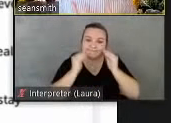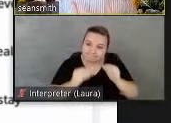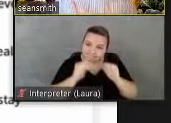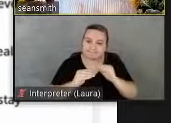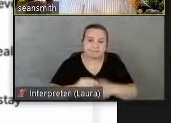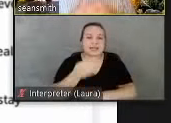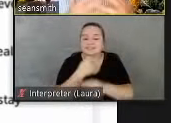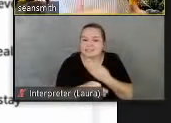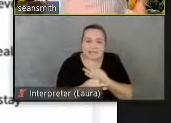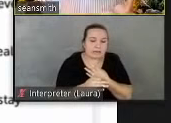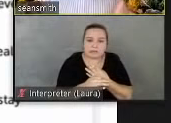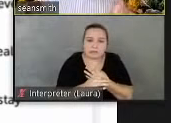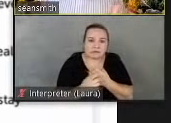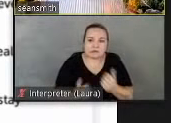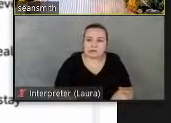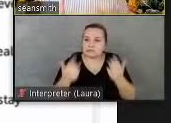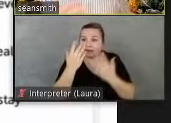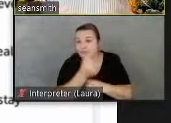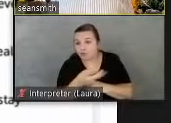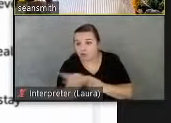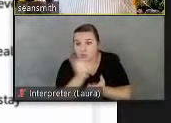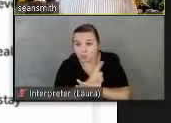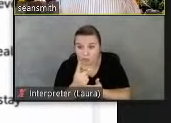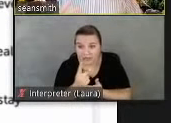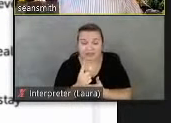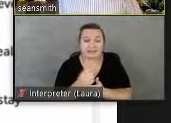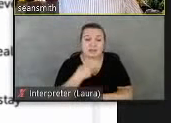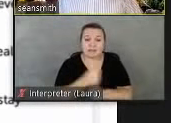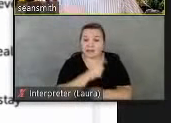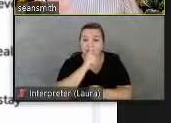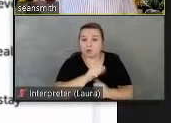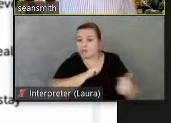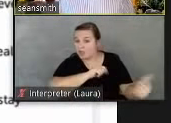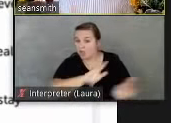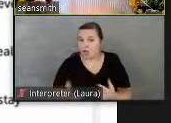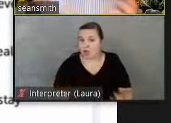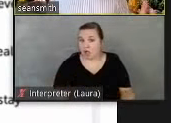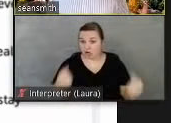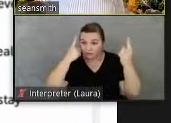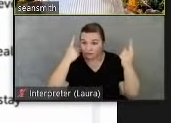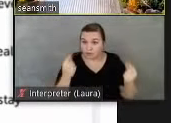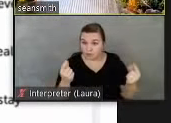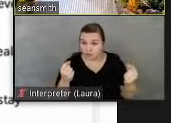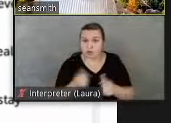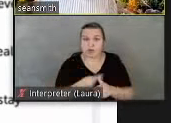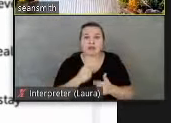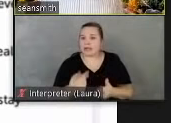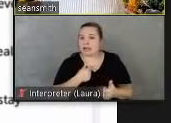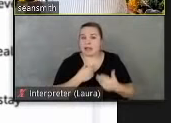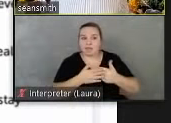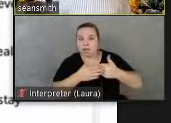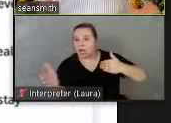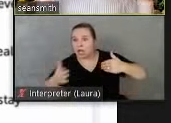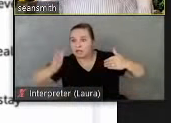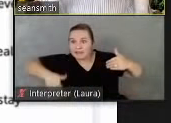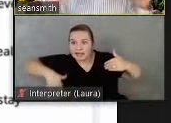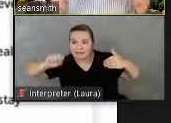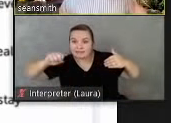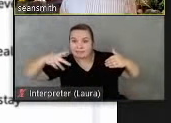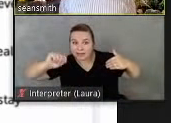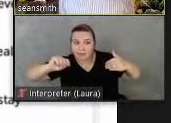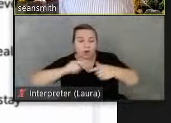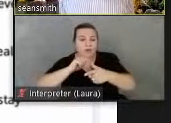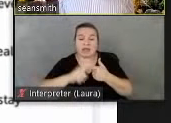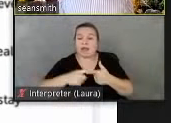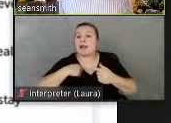versus potentially spending several weeks making sure everyone's set. And next thing I know, I'm in mid to late September, and then we can actually get